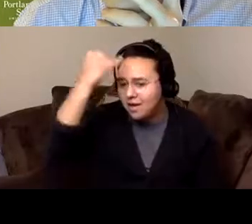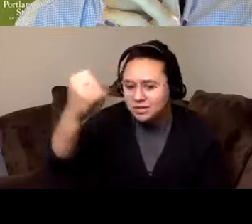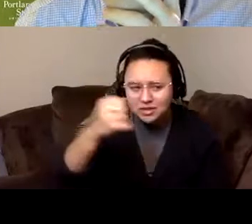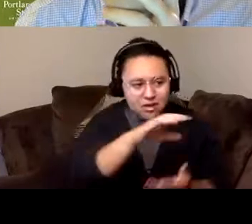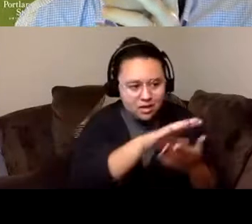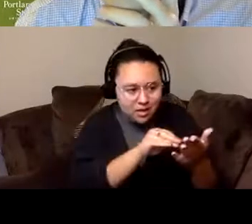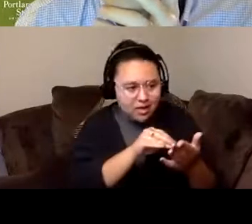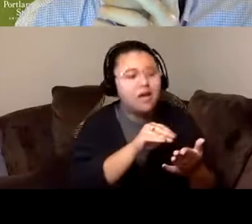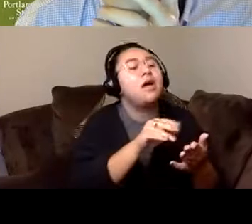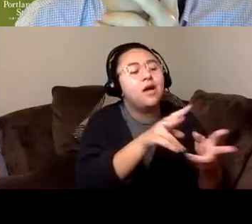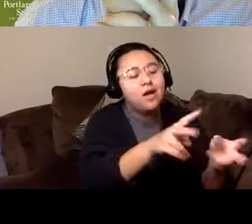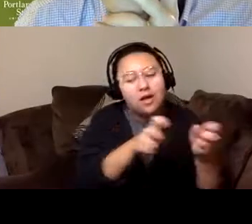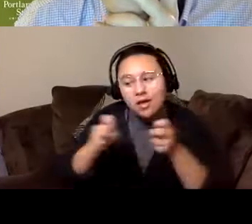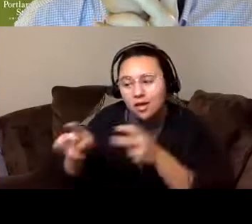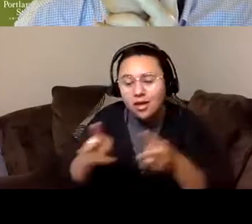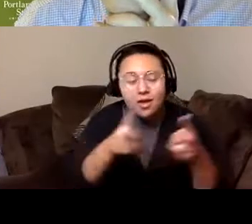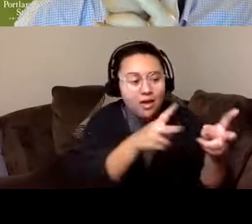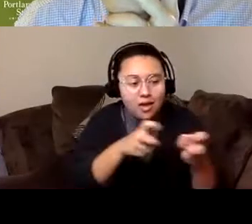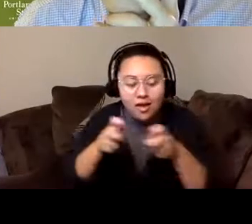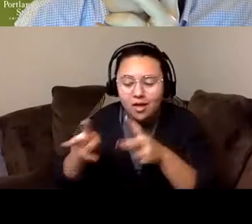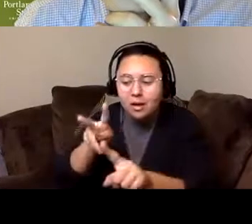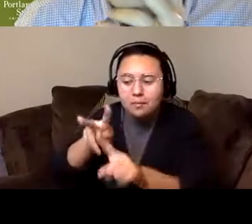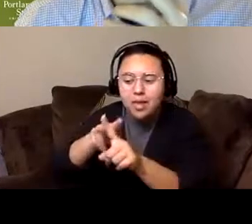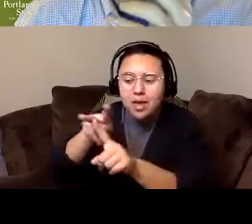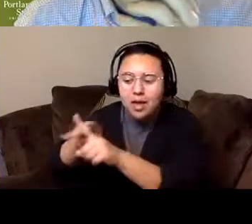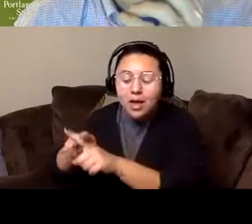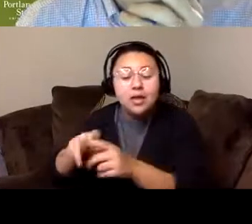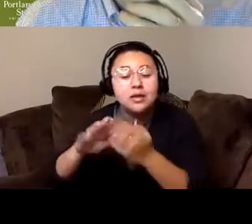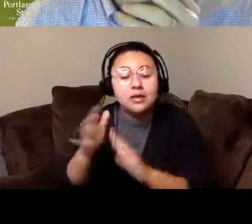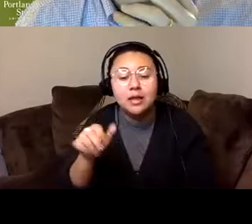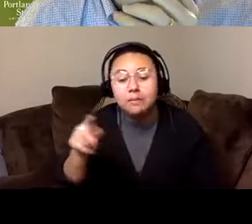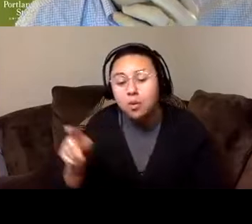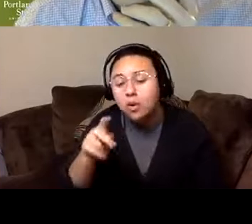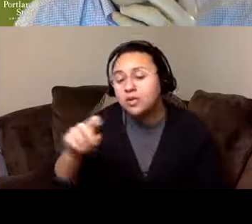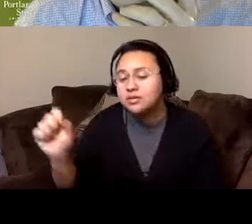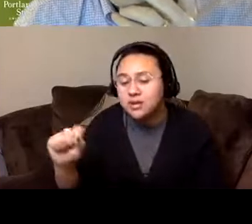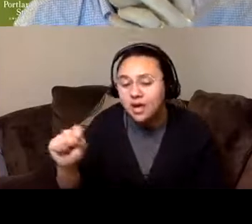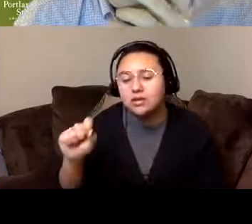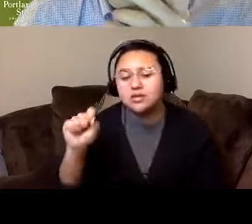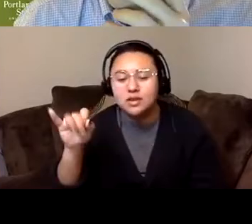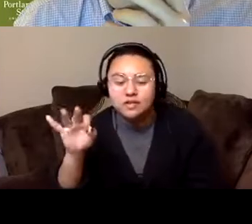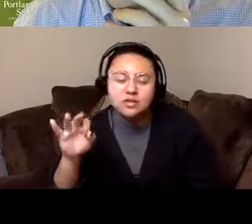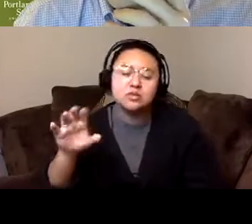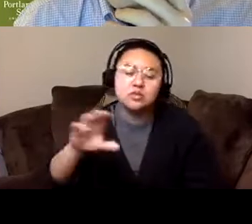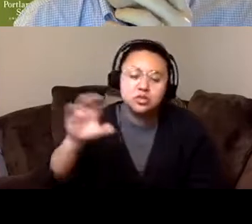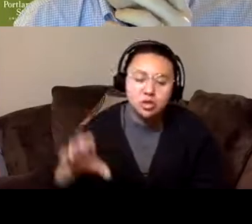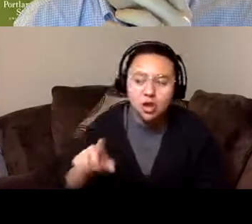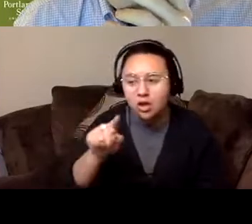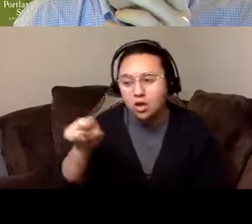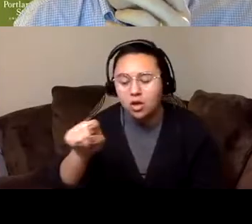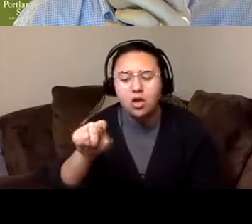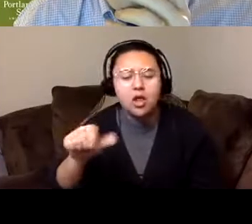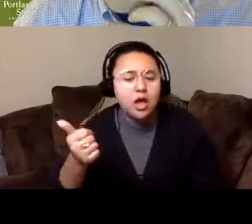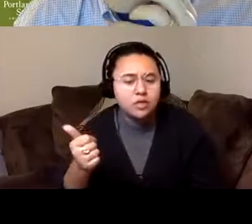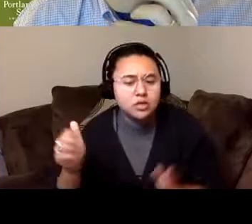in Paris that can be applied to cities like Portland and Seattle and San Francisco and Chicago, and even smaller